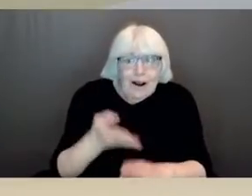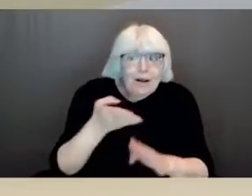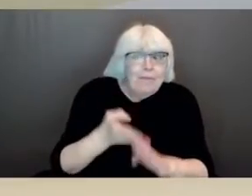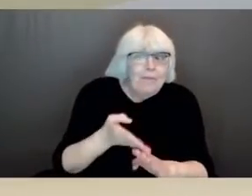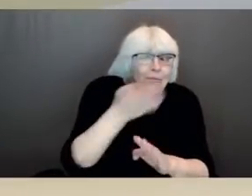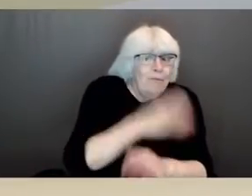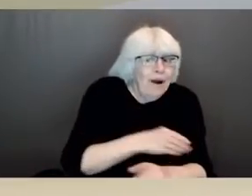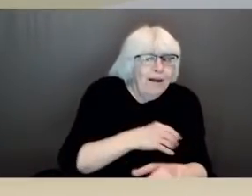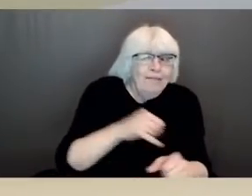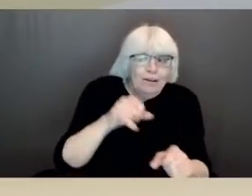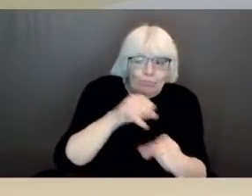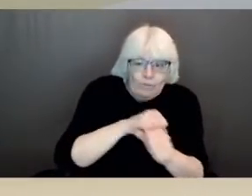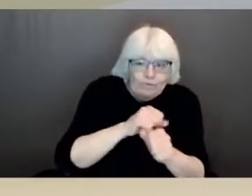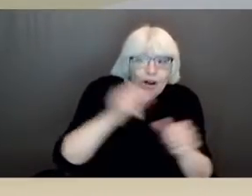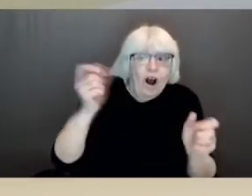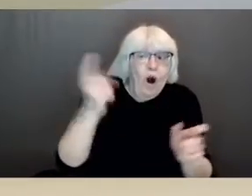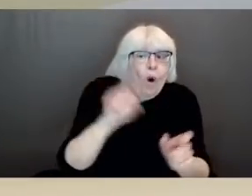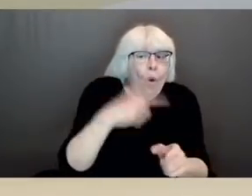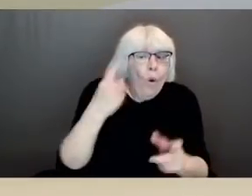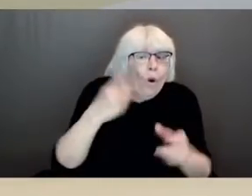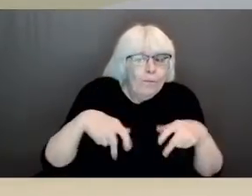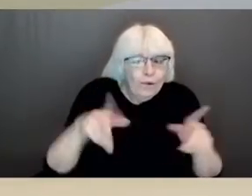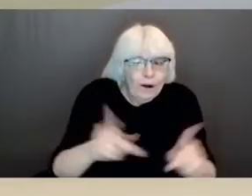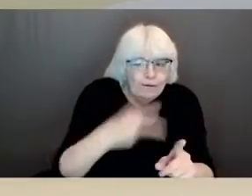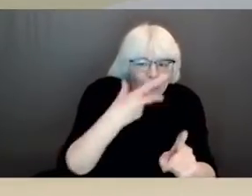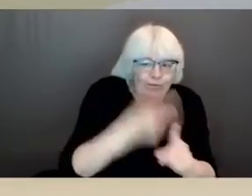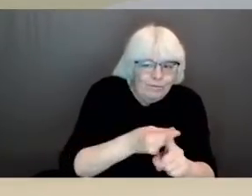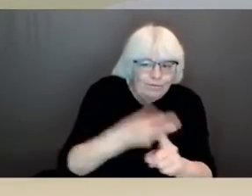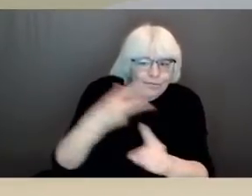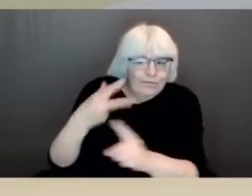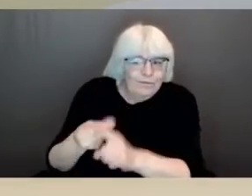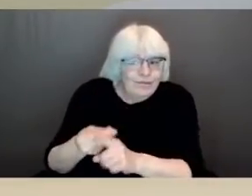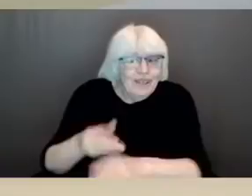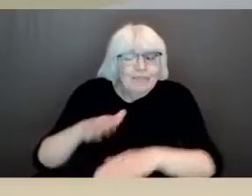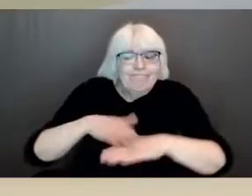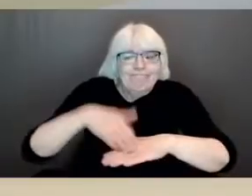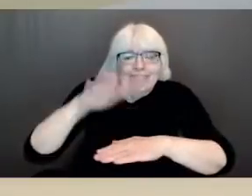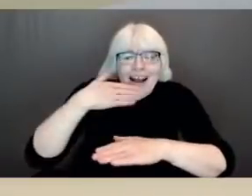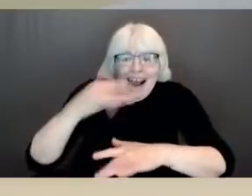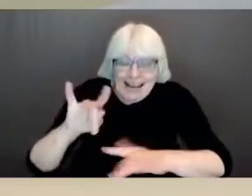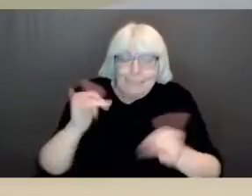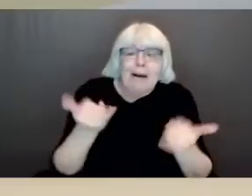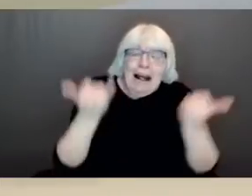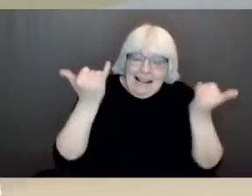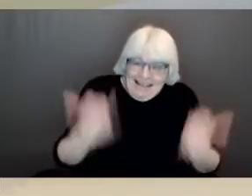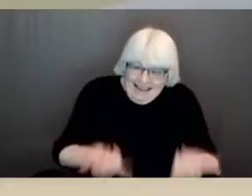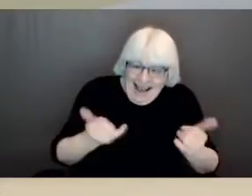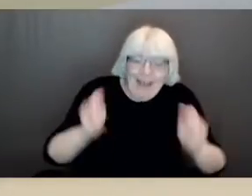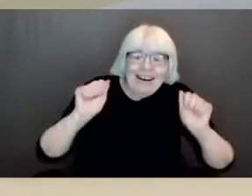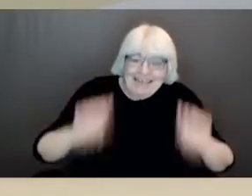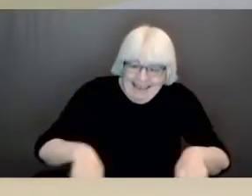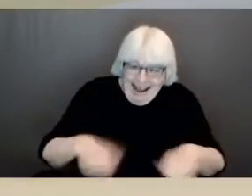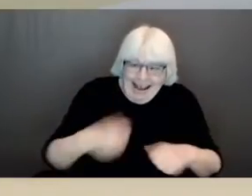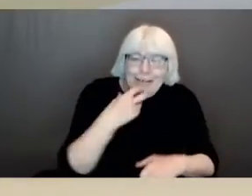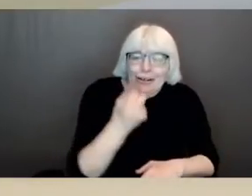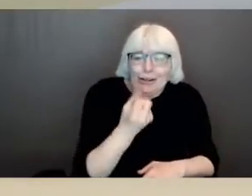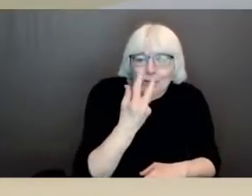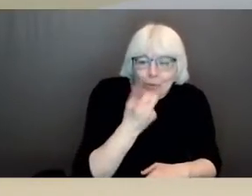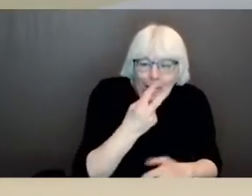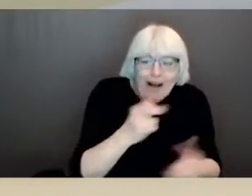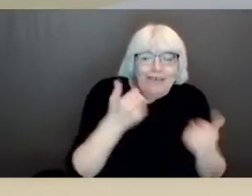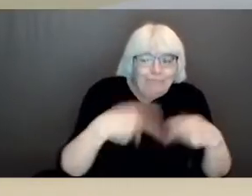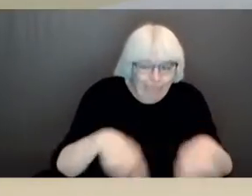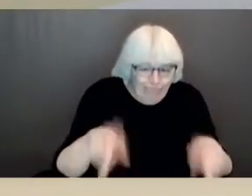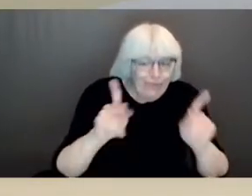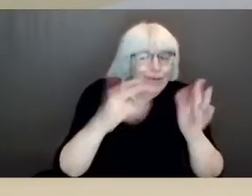COVID-19 vaccine to eligible individuals age 18 and over. However, a recent regulatory change authorizes pharmacists